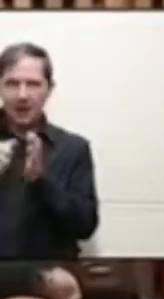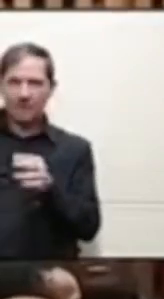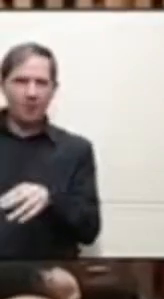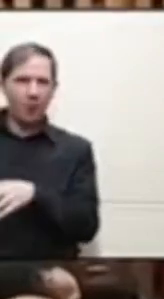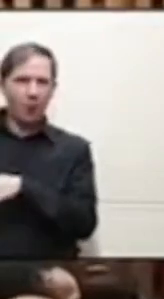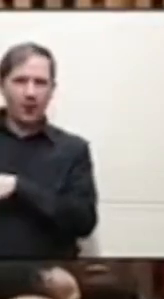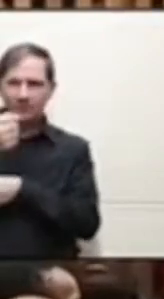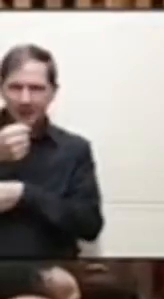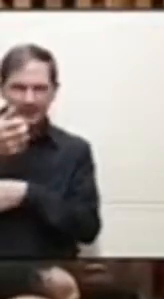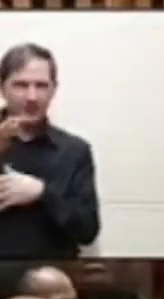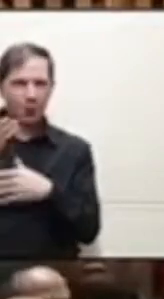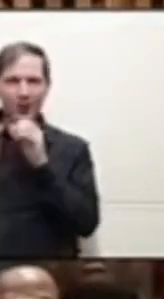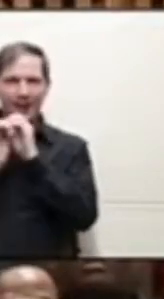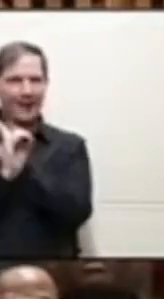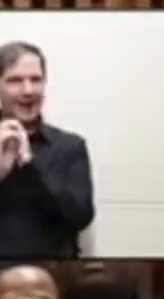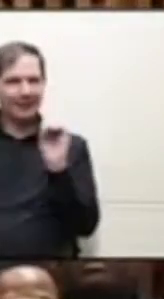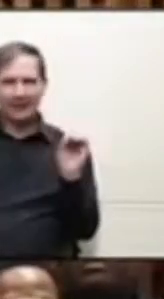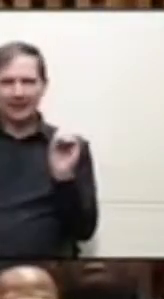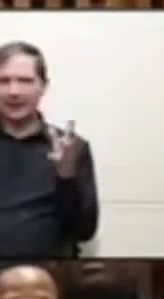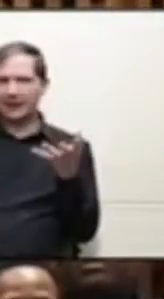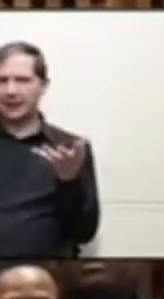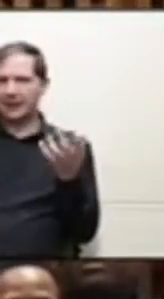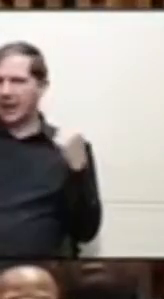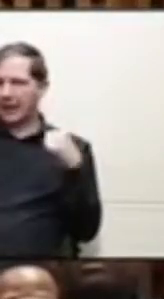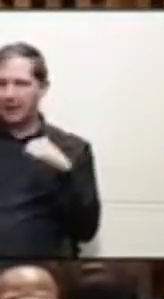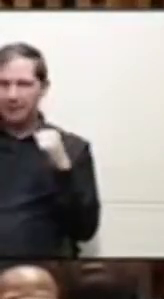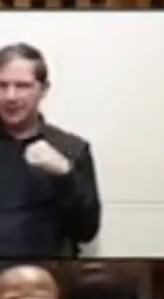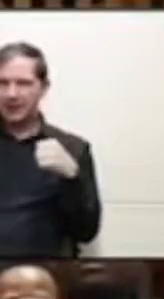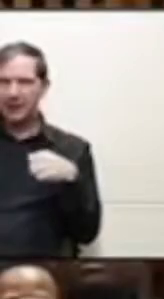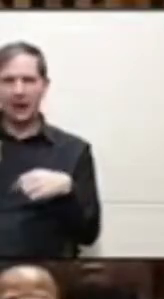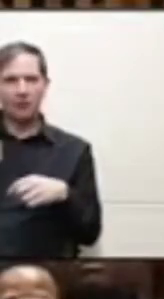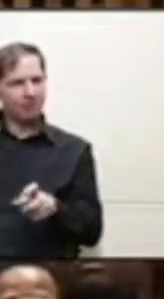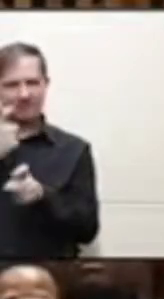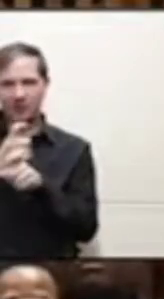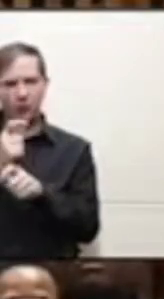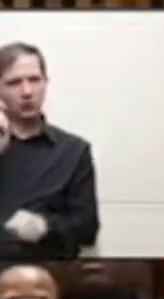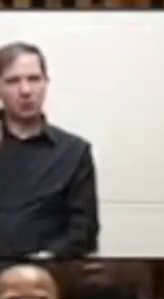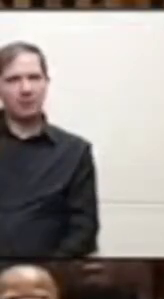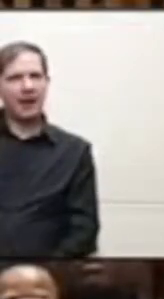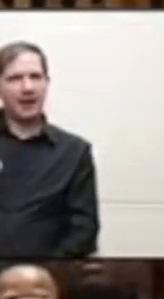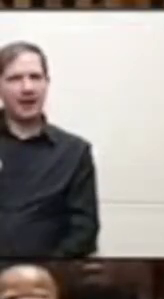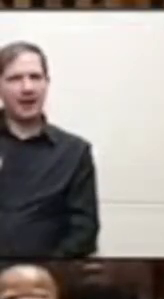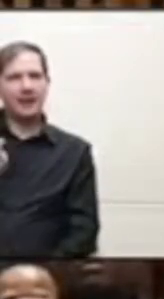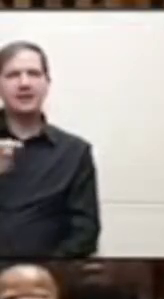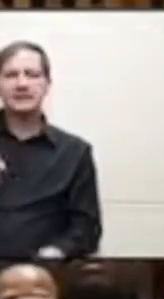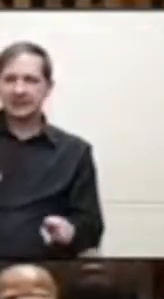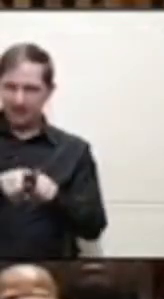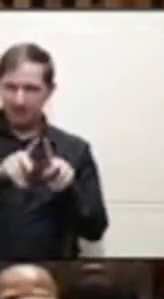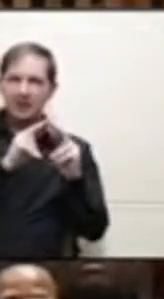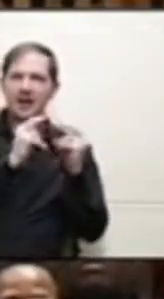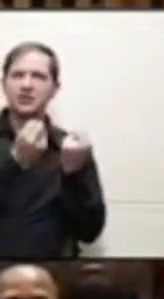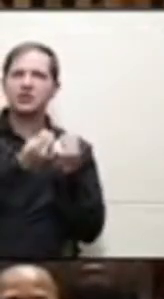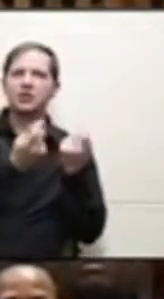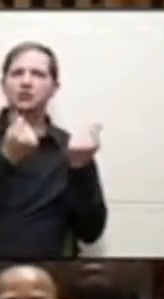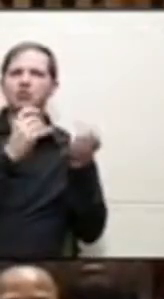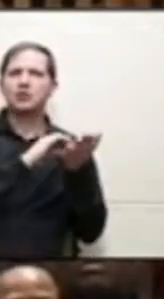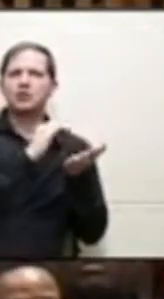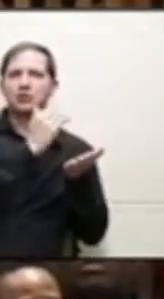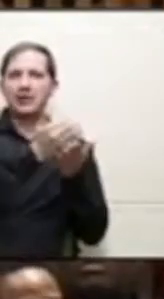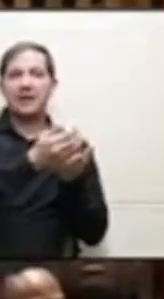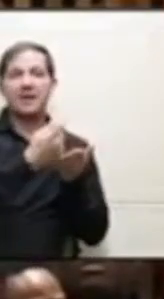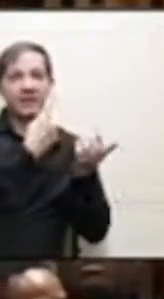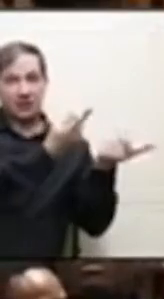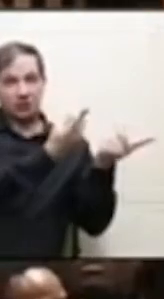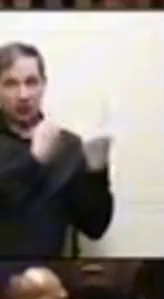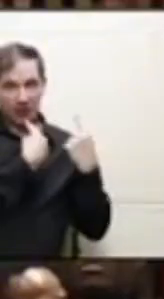appointment. They do not have any SLA, and I refused to pay it. And I said at National Treasury that if you give me an instruction to